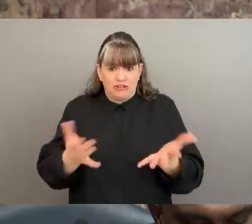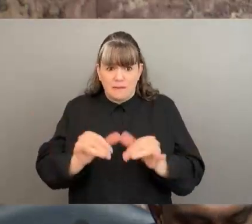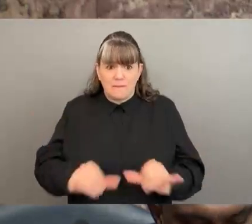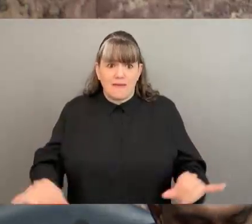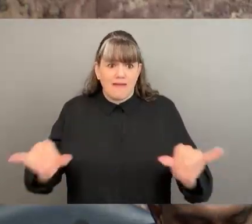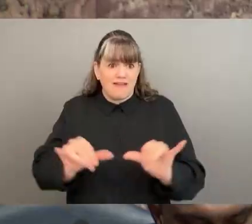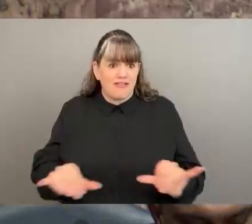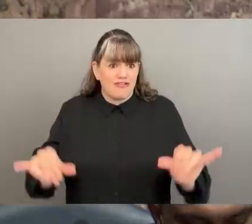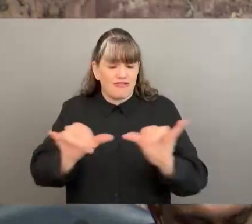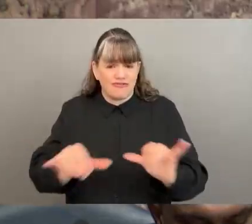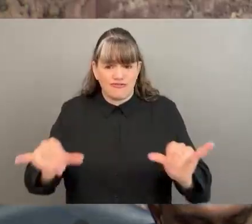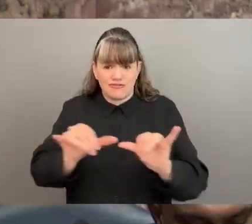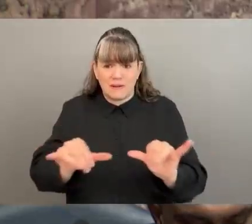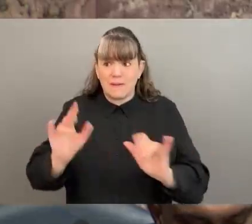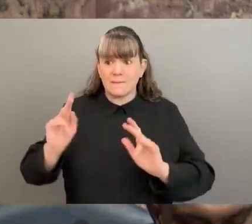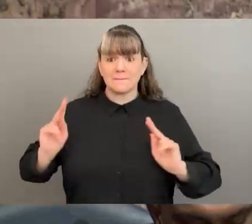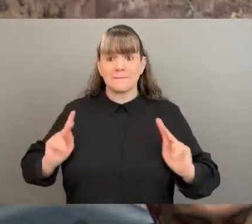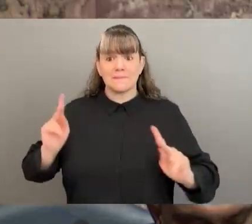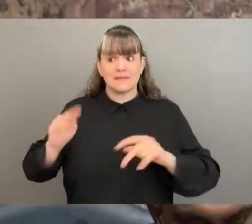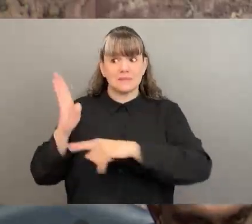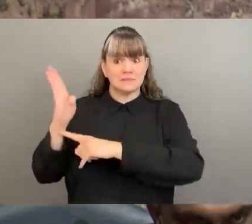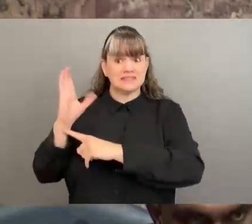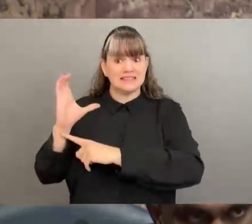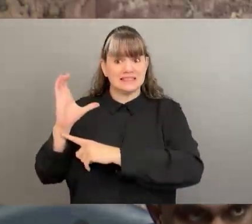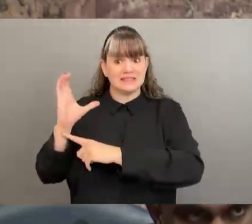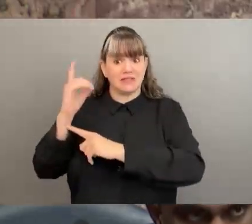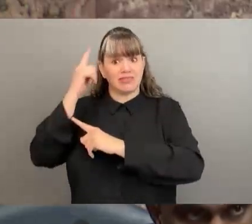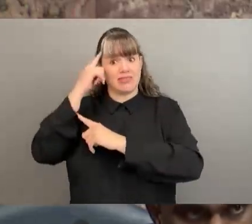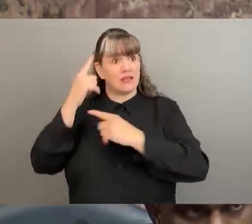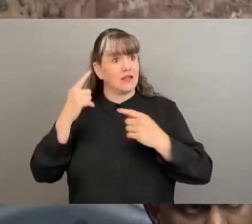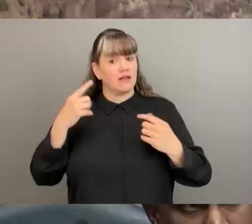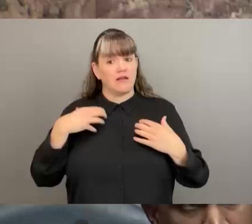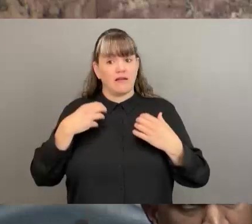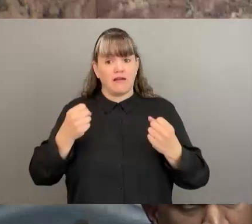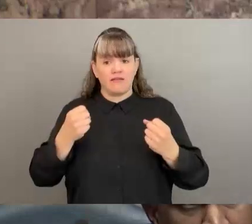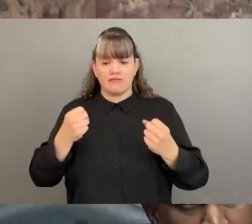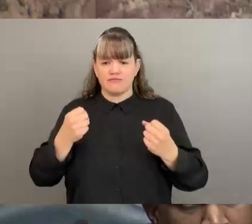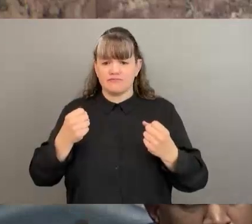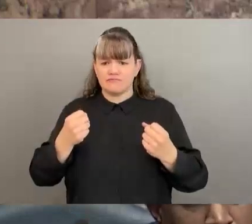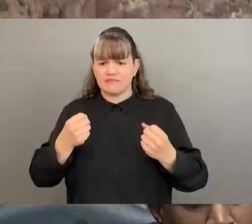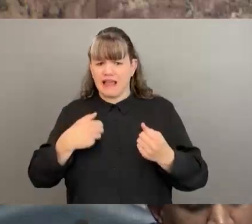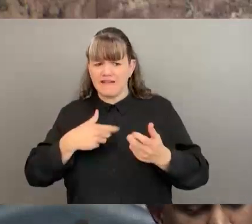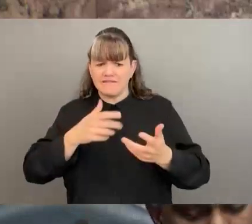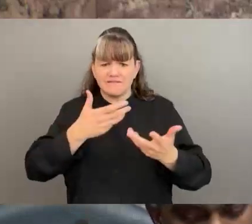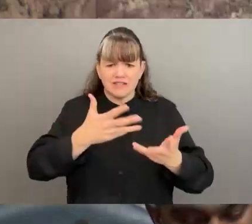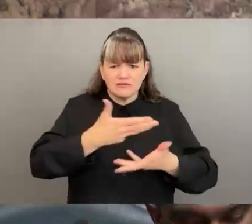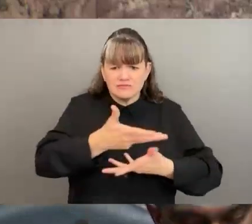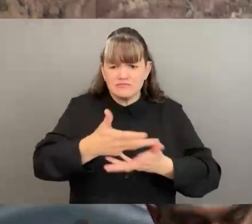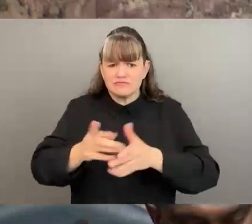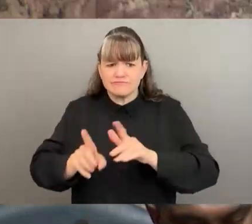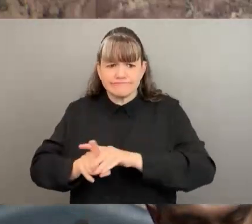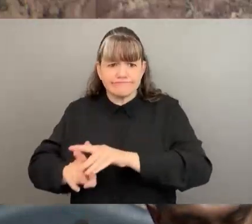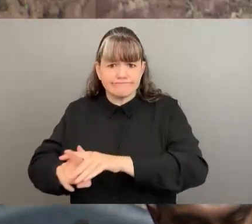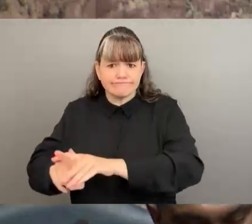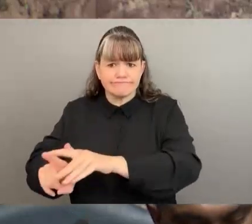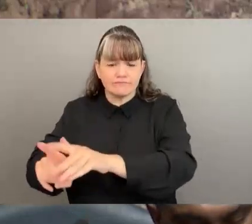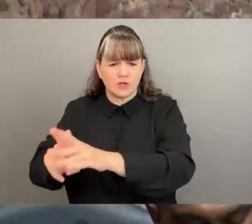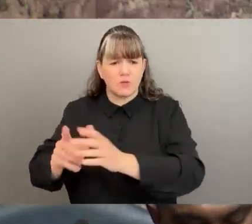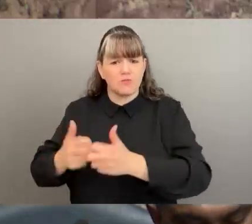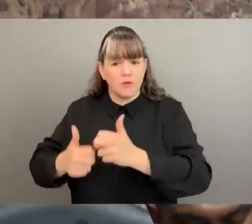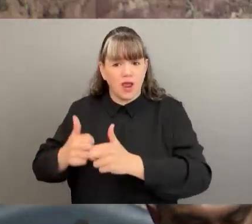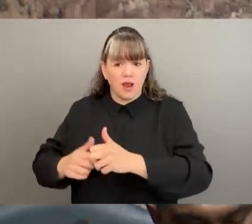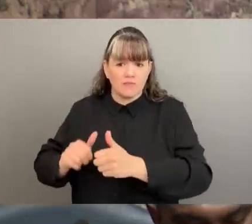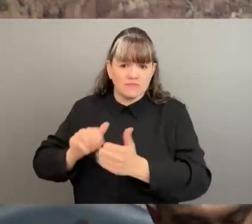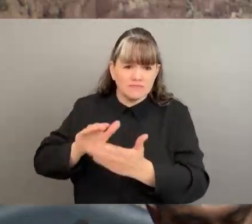with dozens of police interactions, repeated contacts with the healthcare system, and countless missed opportunities, Mr. Speaker,